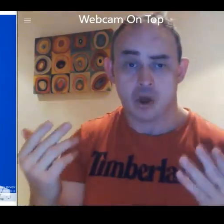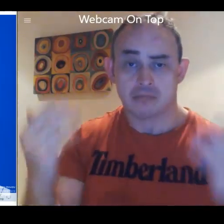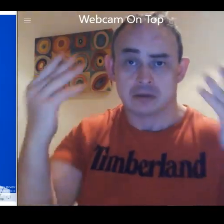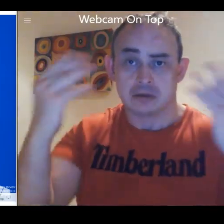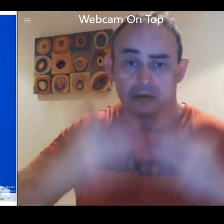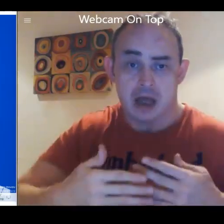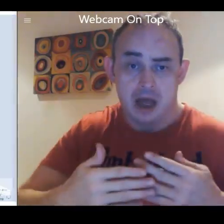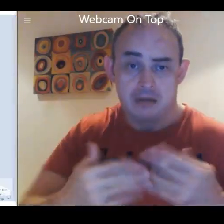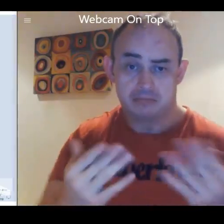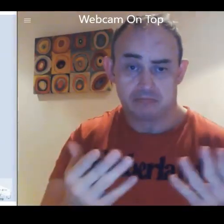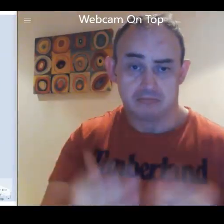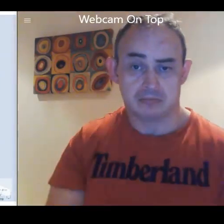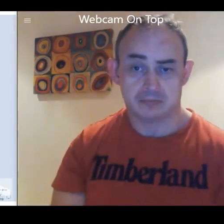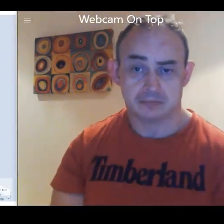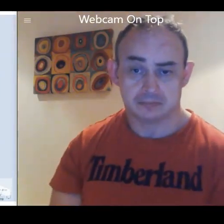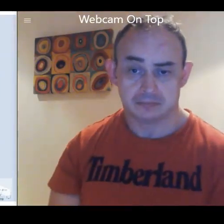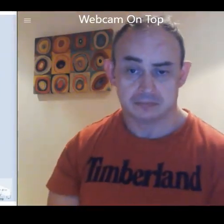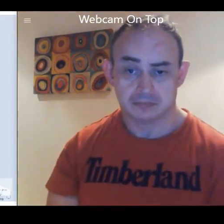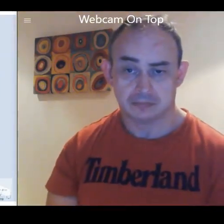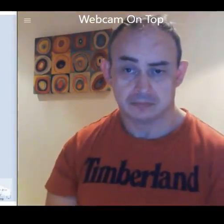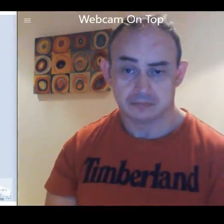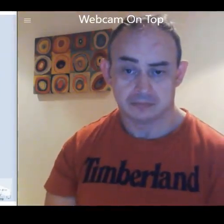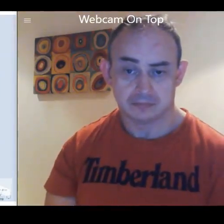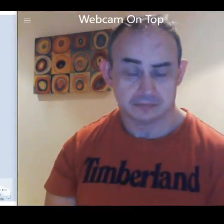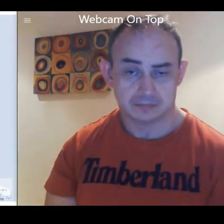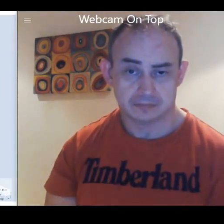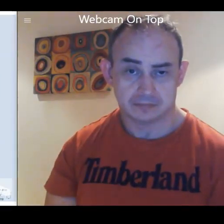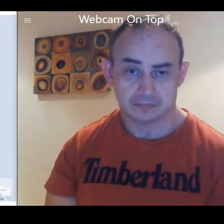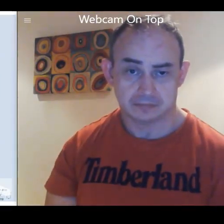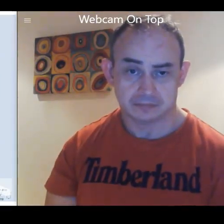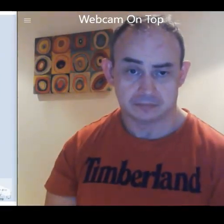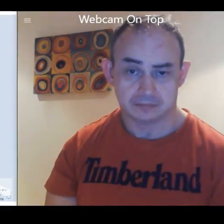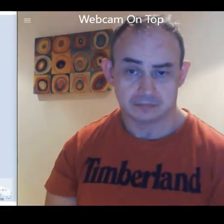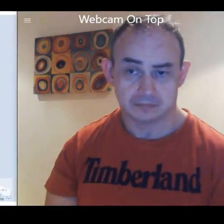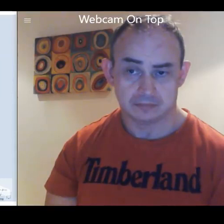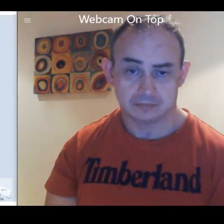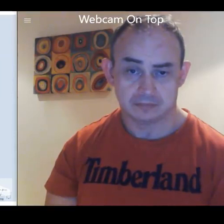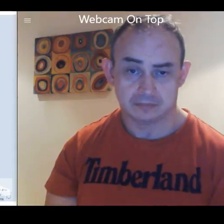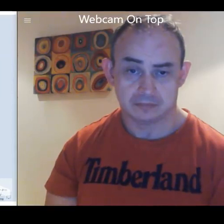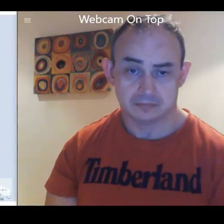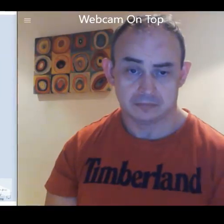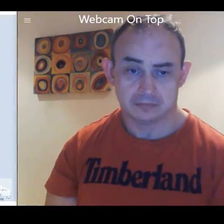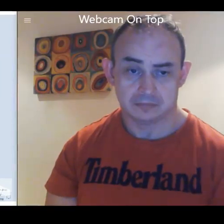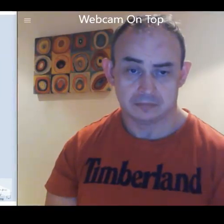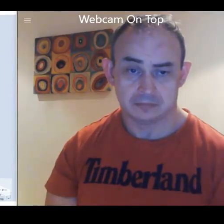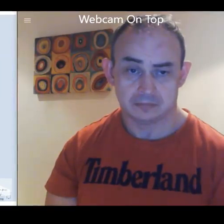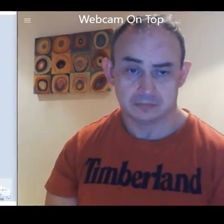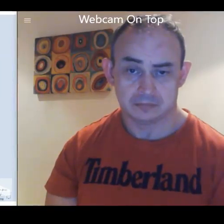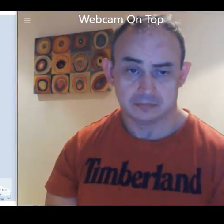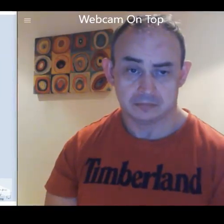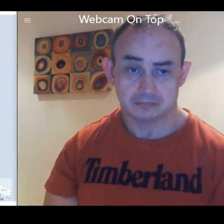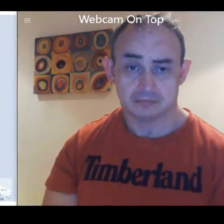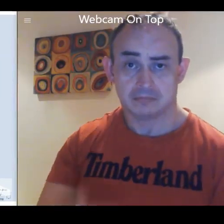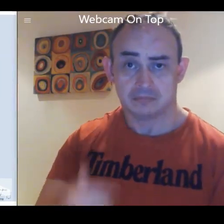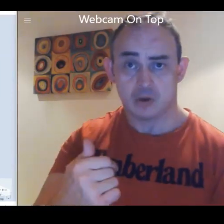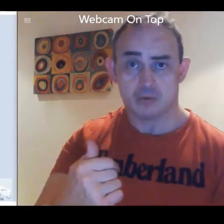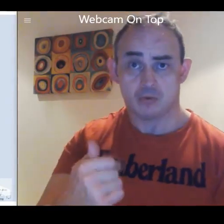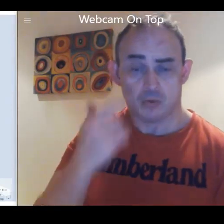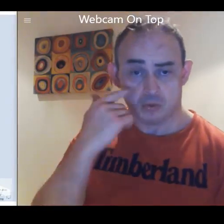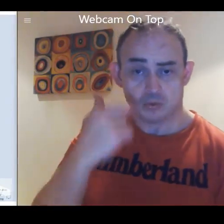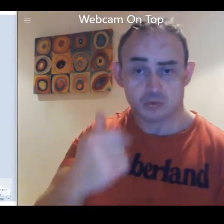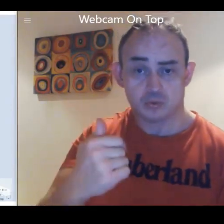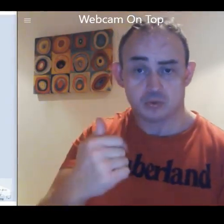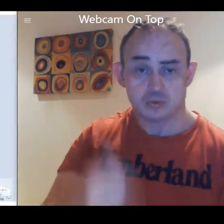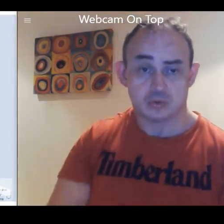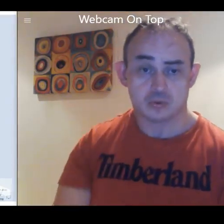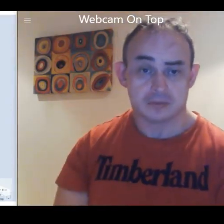menu, and action center do as well. And it looks quite clean. Yes, the light mode is a very clean experience. This is kind of like what Microsoft